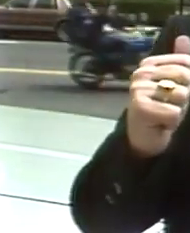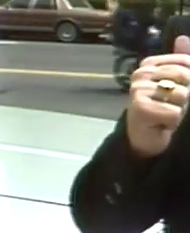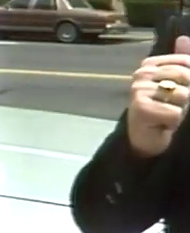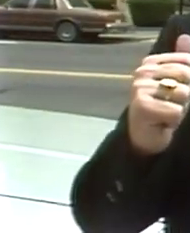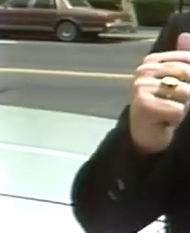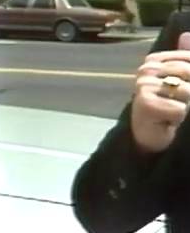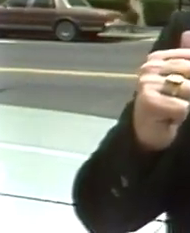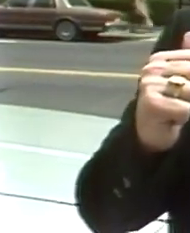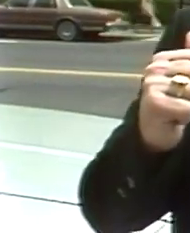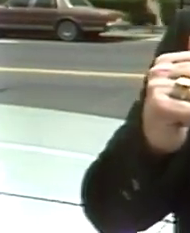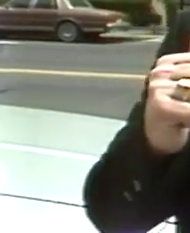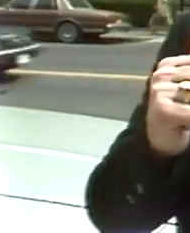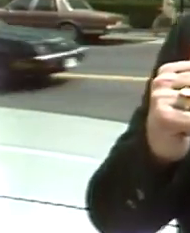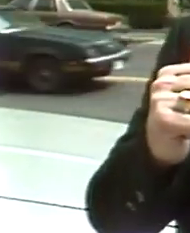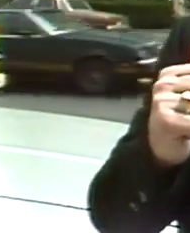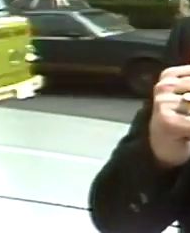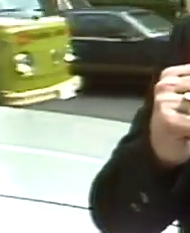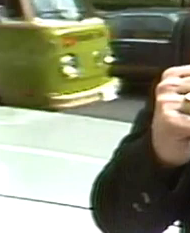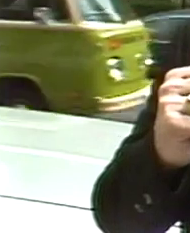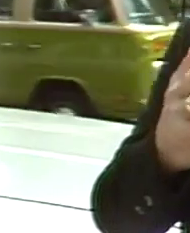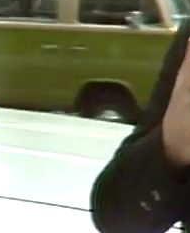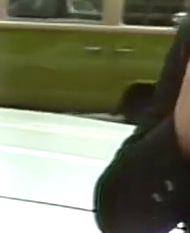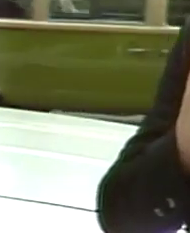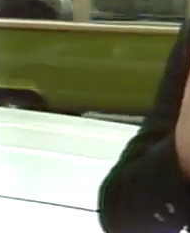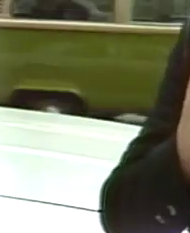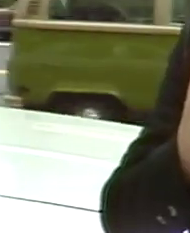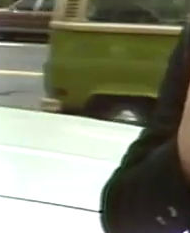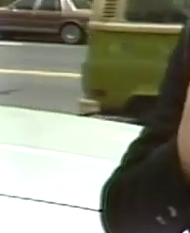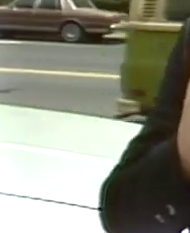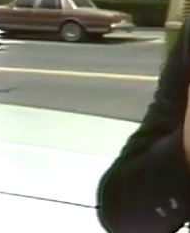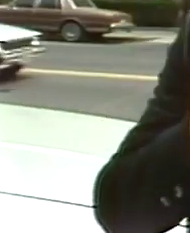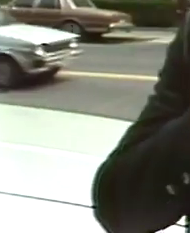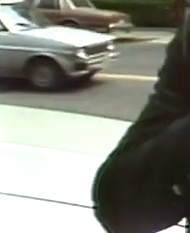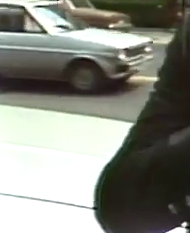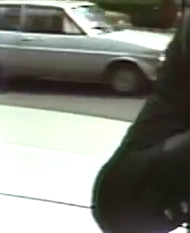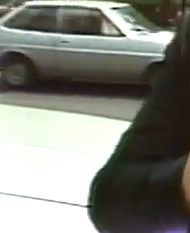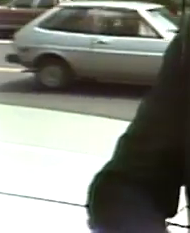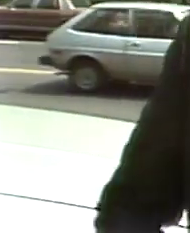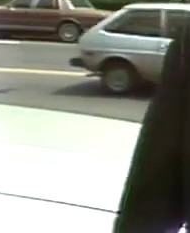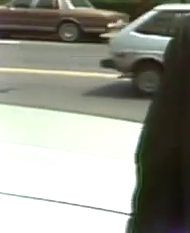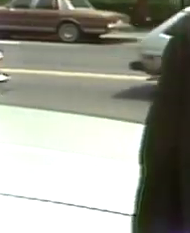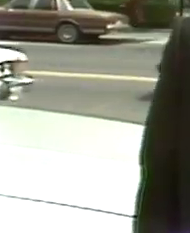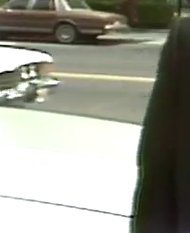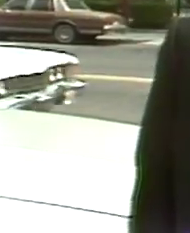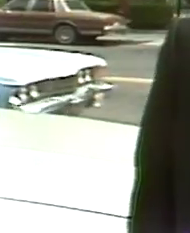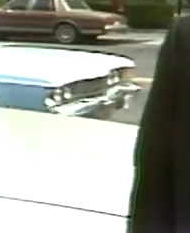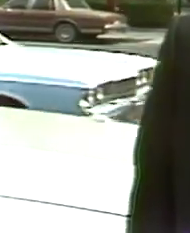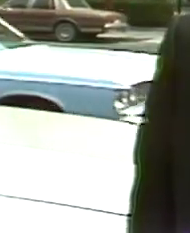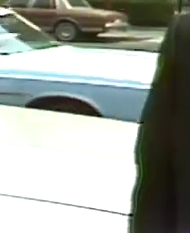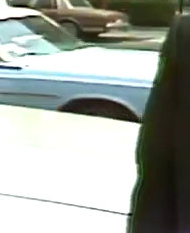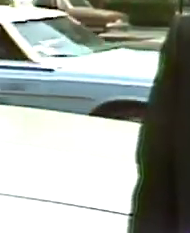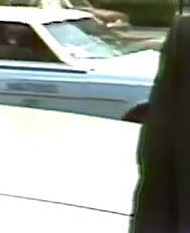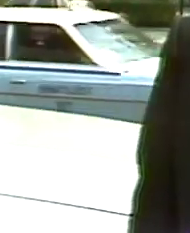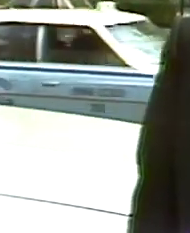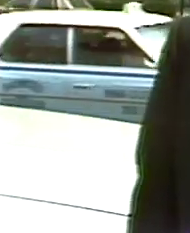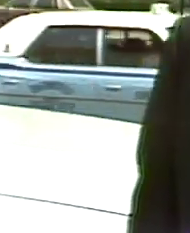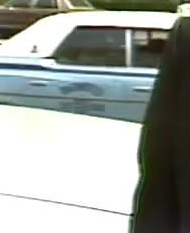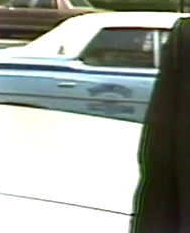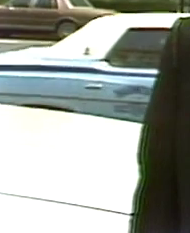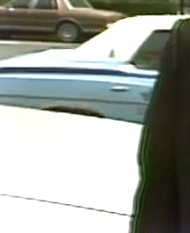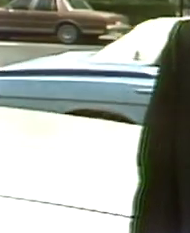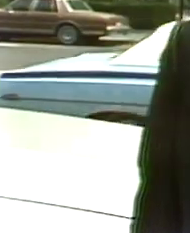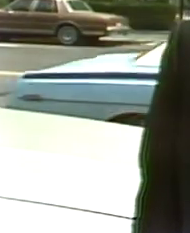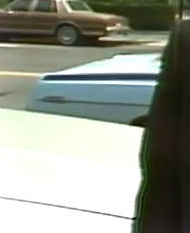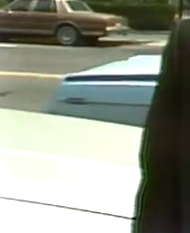embassy. People in Russia are enslaved. We're still free here in America. And that's why as we join